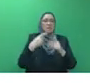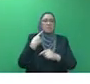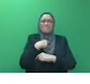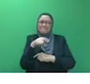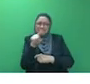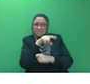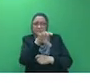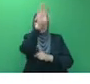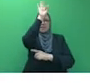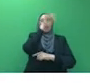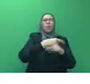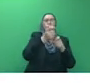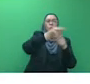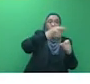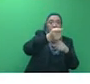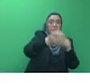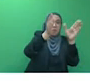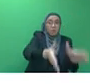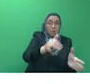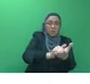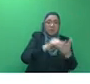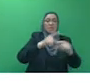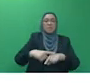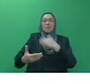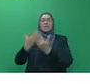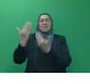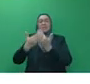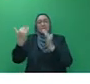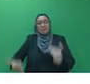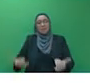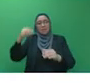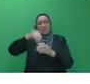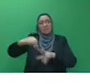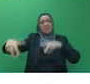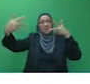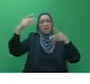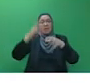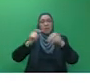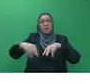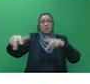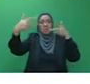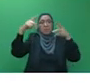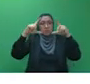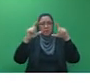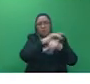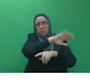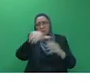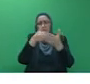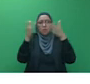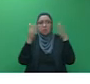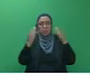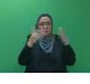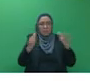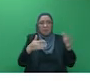in in in virtual if they have the cameras on because now literally everybody who's online can see the person no matter where you're